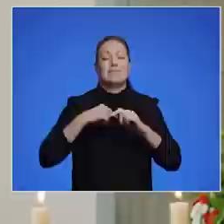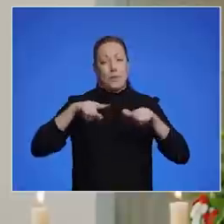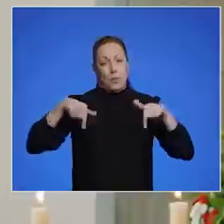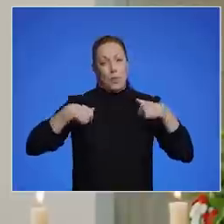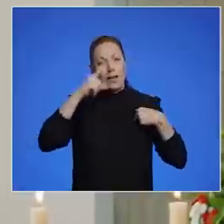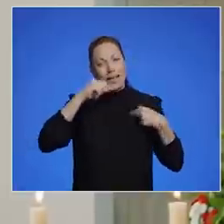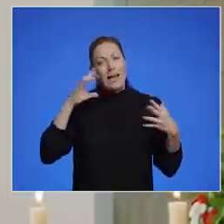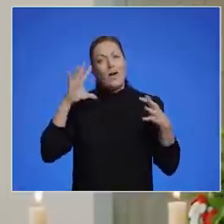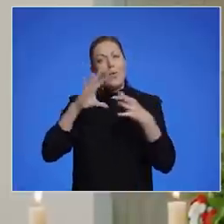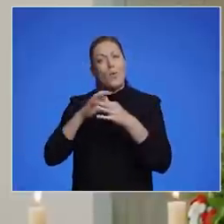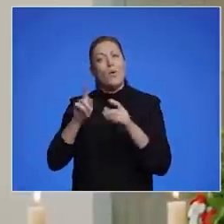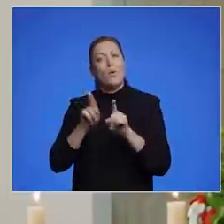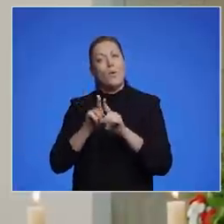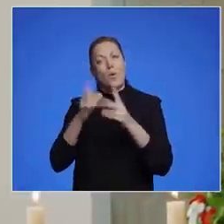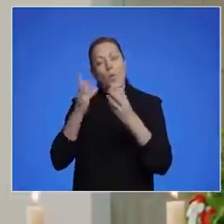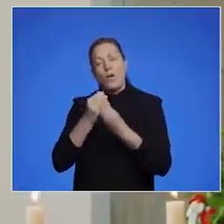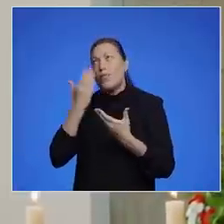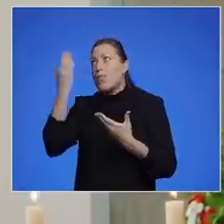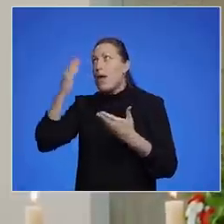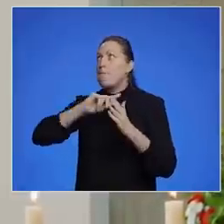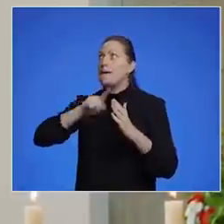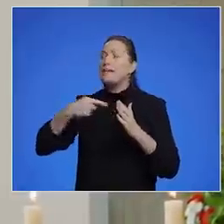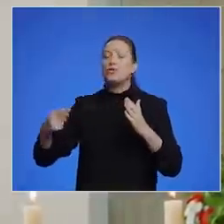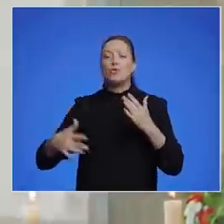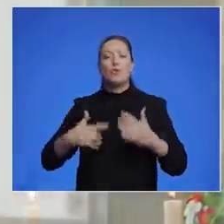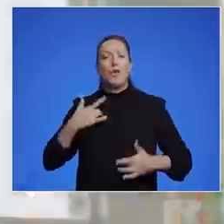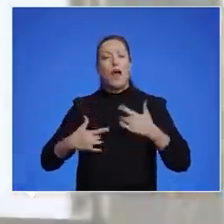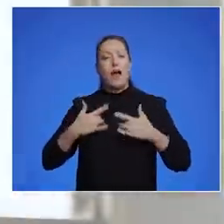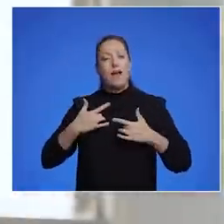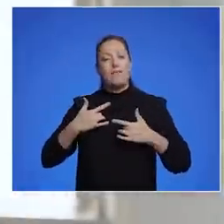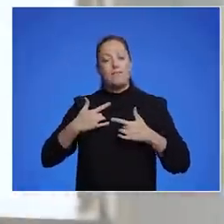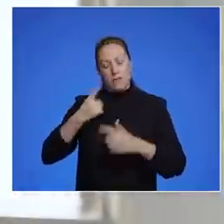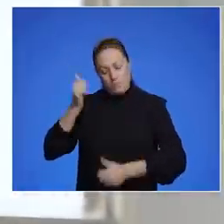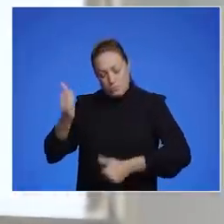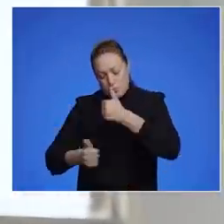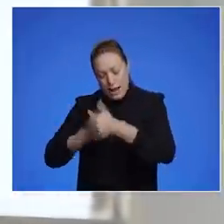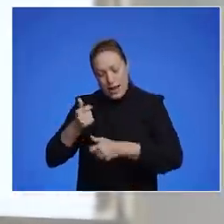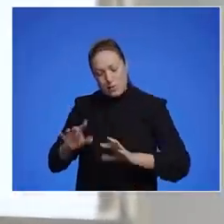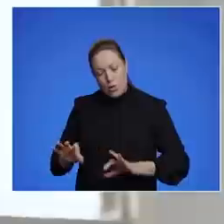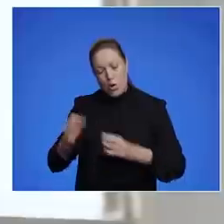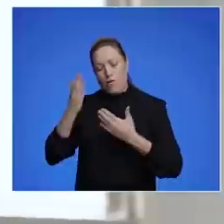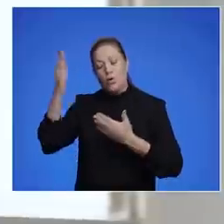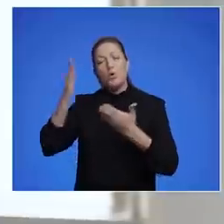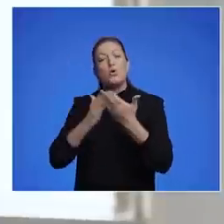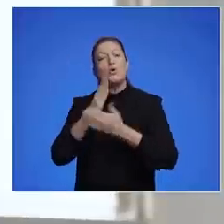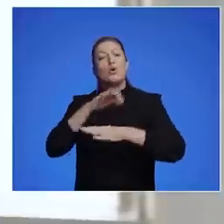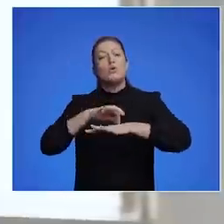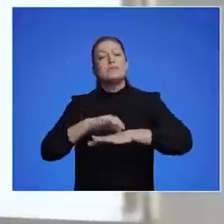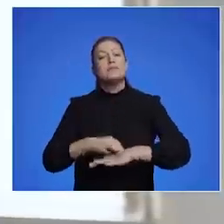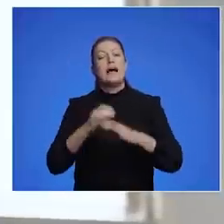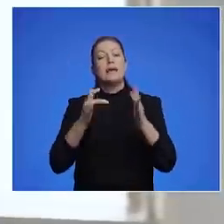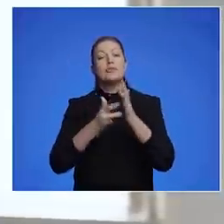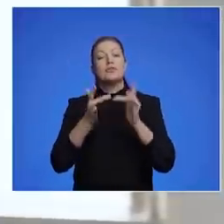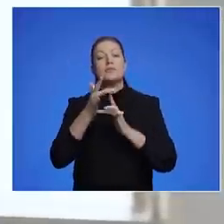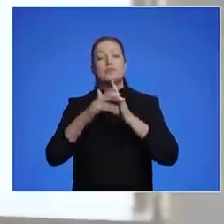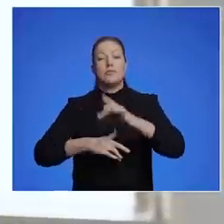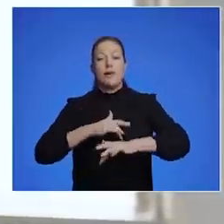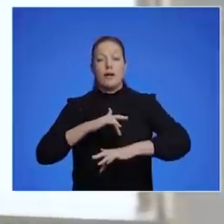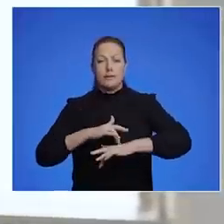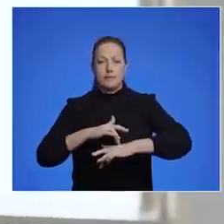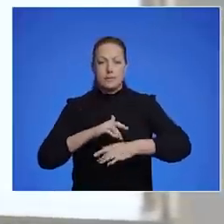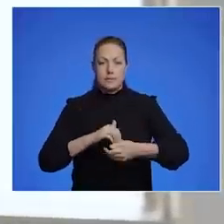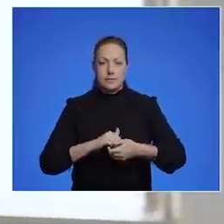the ages, we may merit to be co-heirs to eternal life and may praise and glorify you through your Son, Jesus